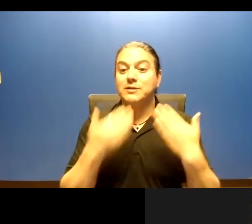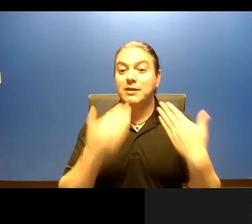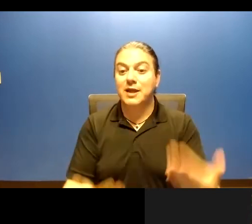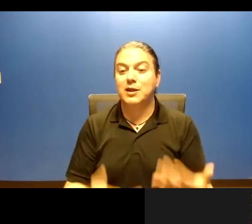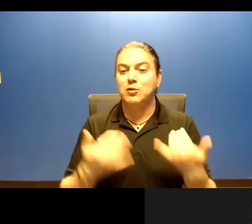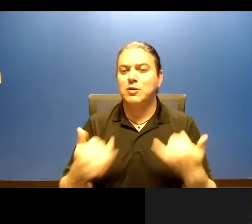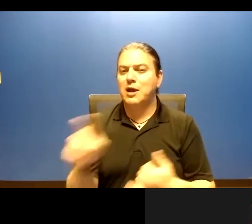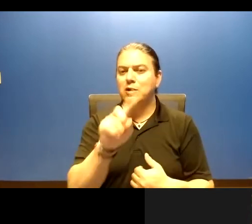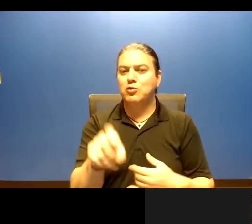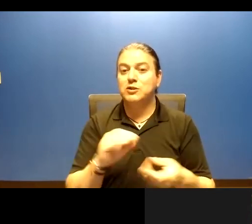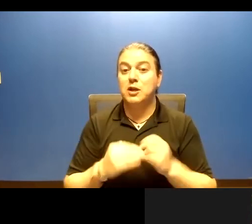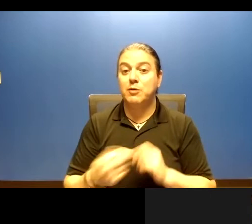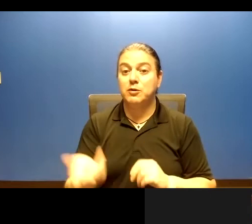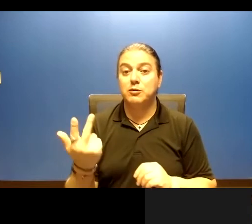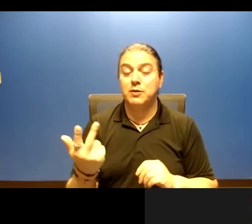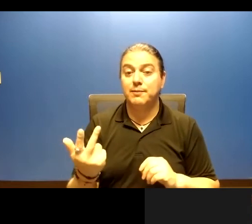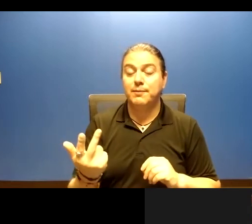question number 3 now, which